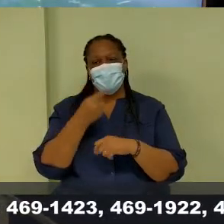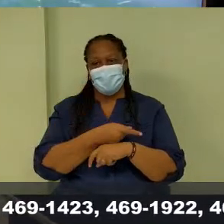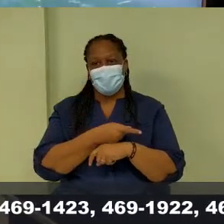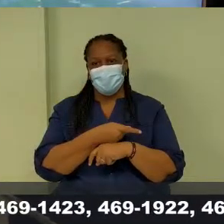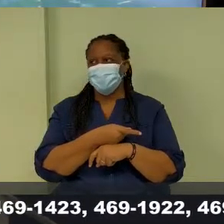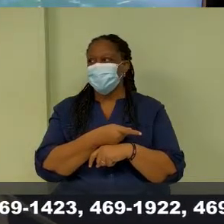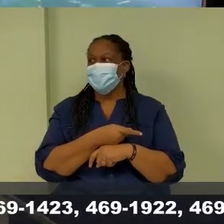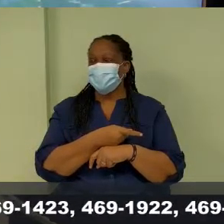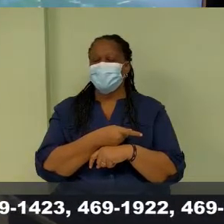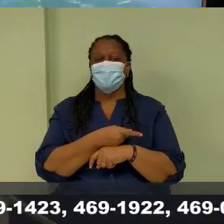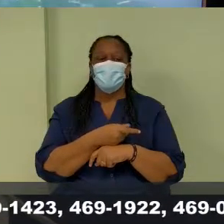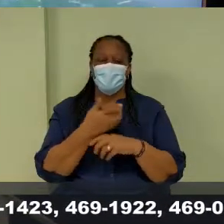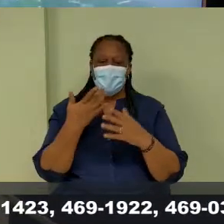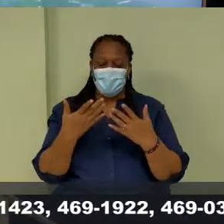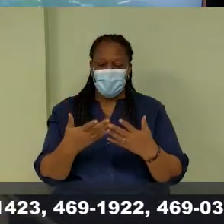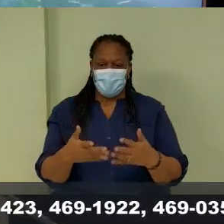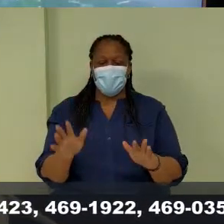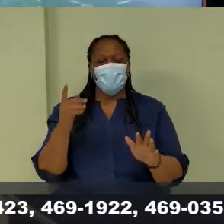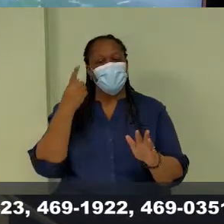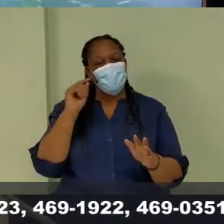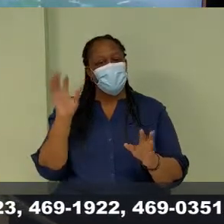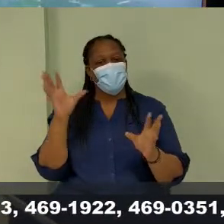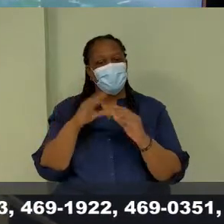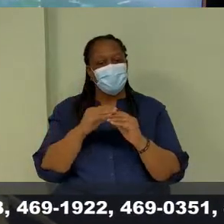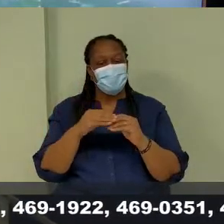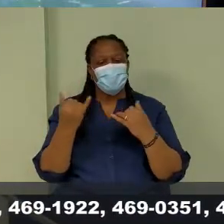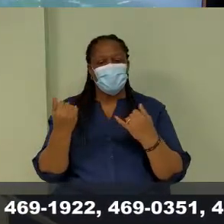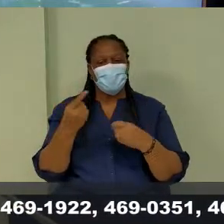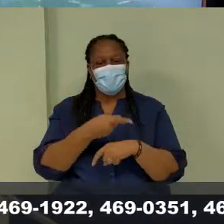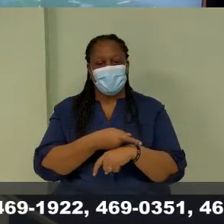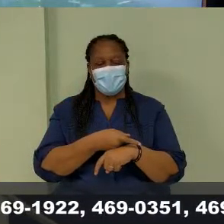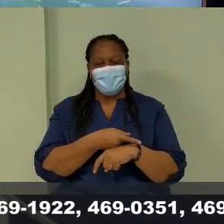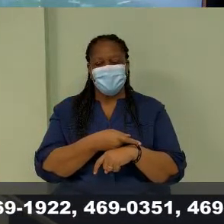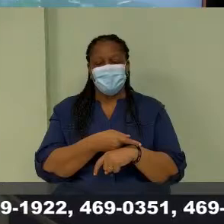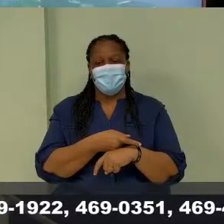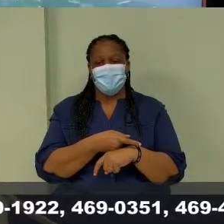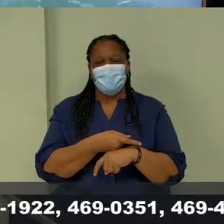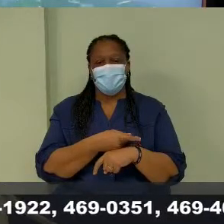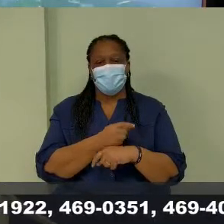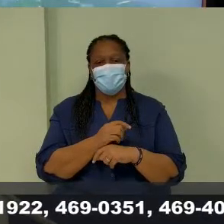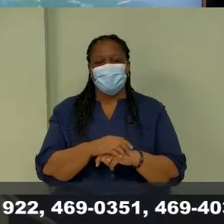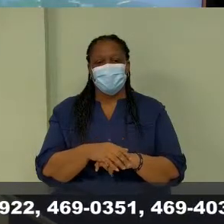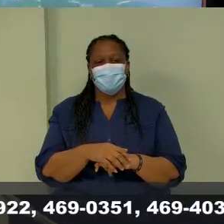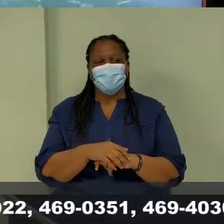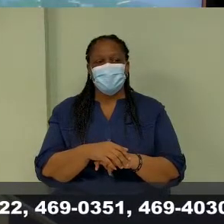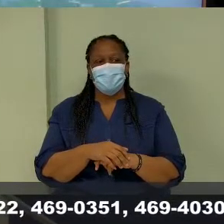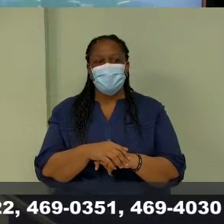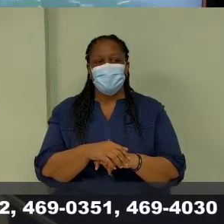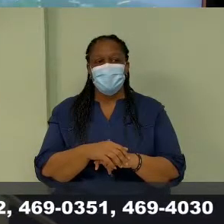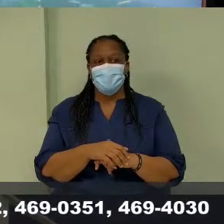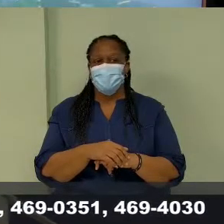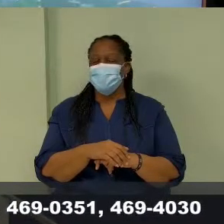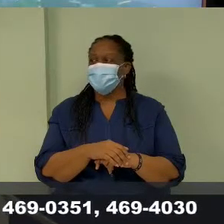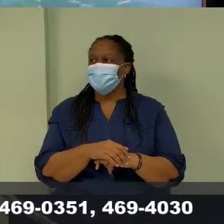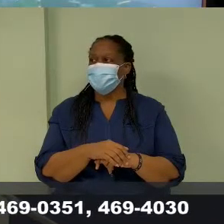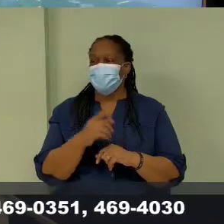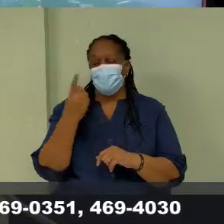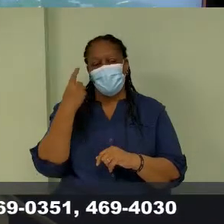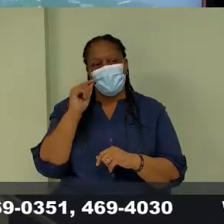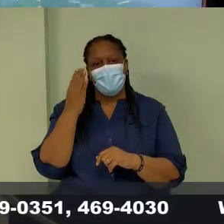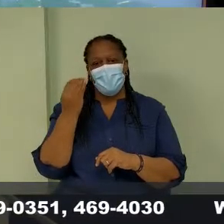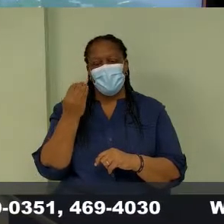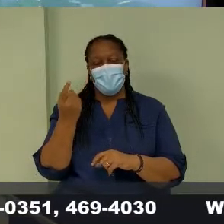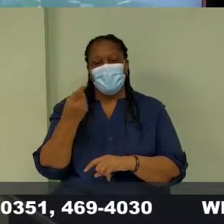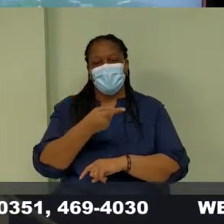our NEOC COVID-19 weekly briefing for the 14th of